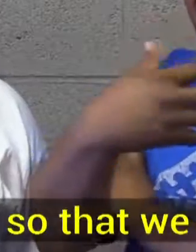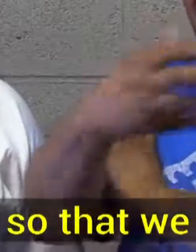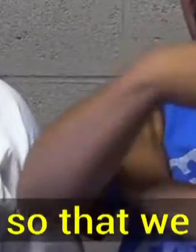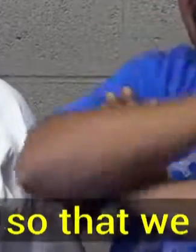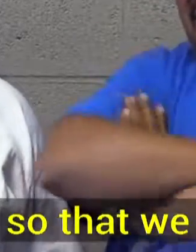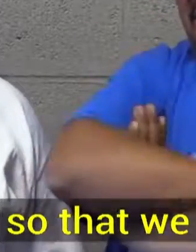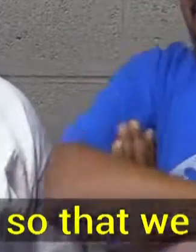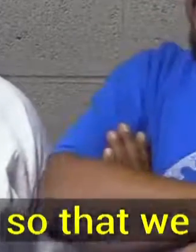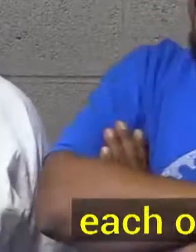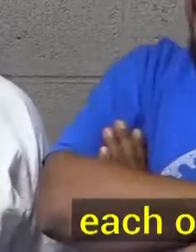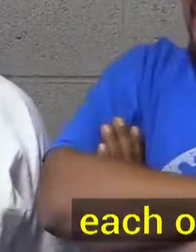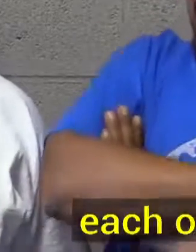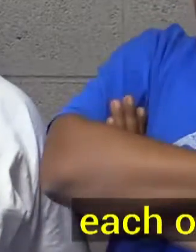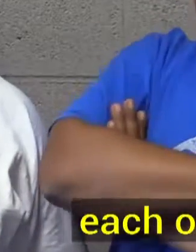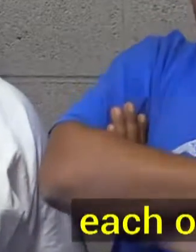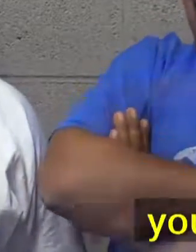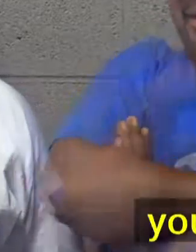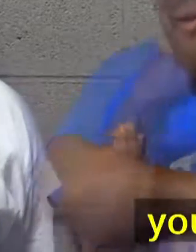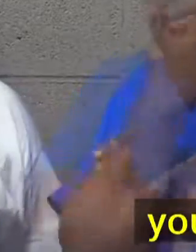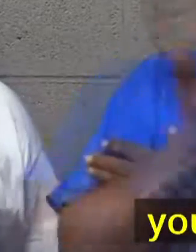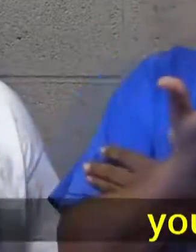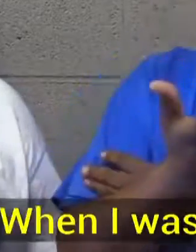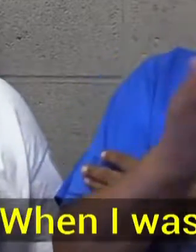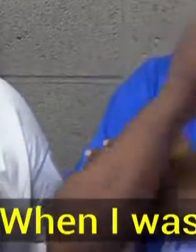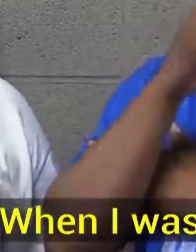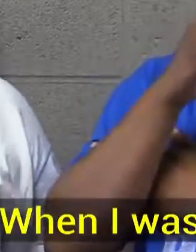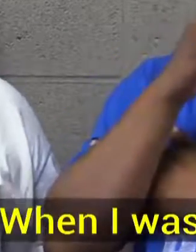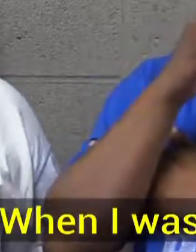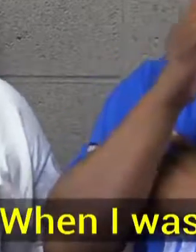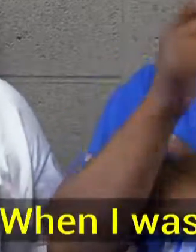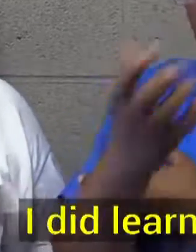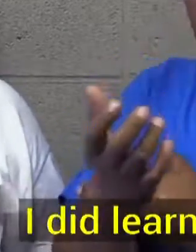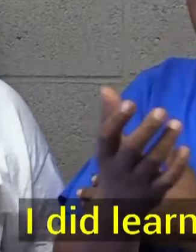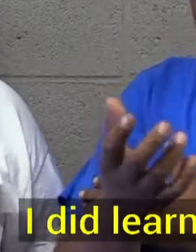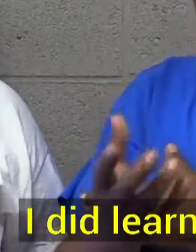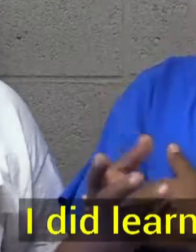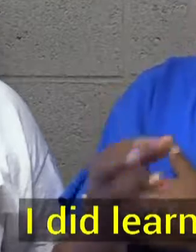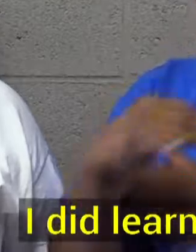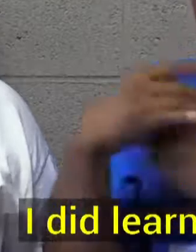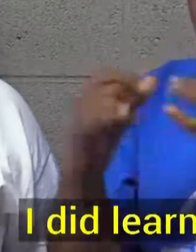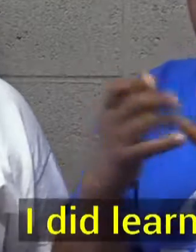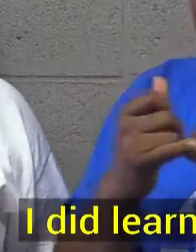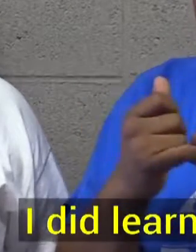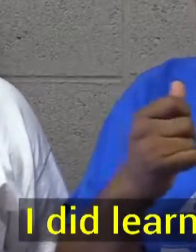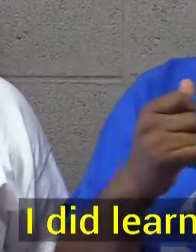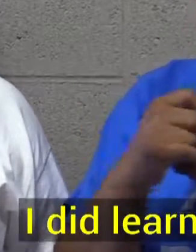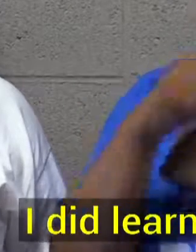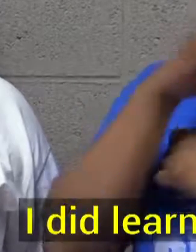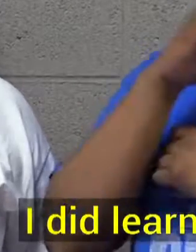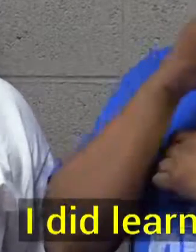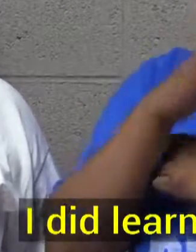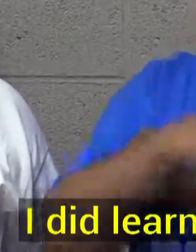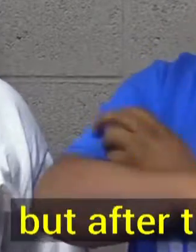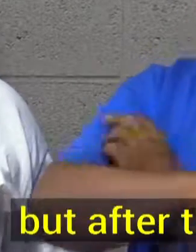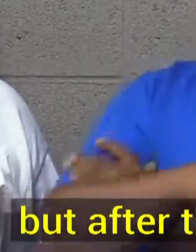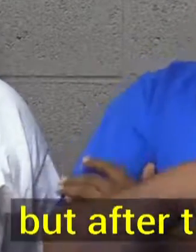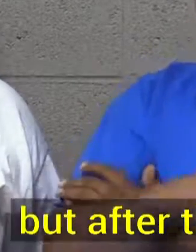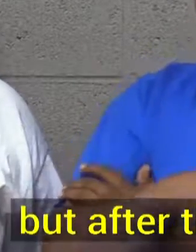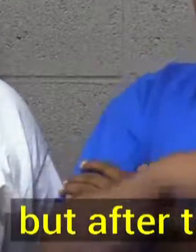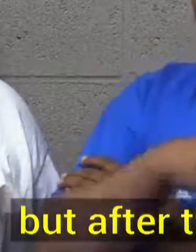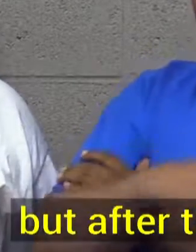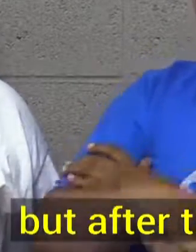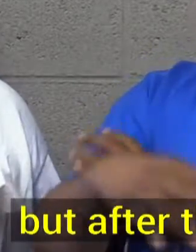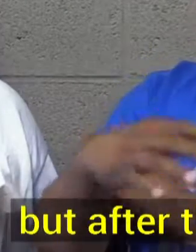can understand each other clearly, you know. When I was in grade school, I did learn sign language, but after